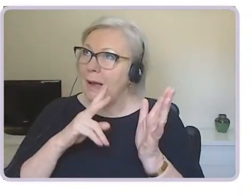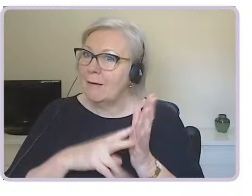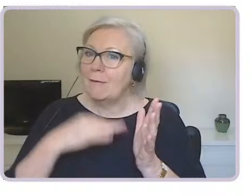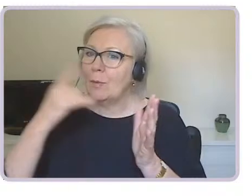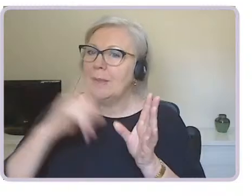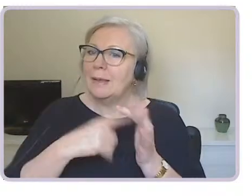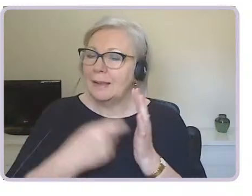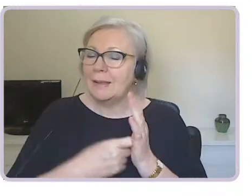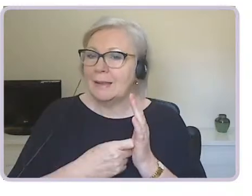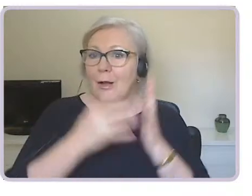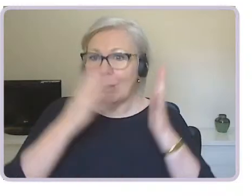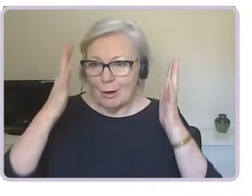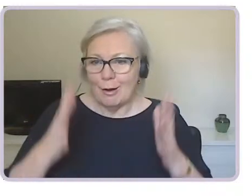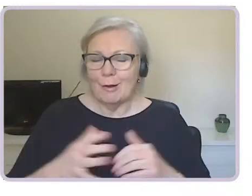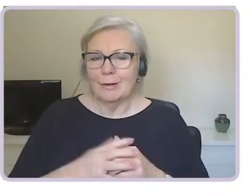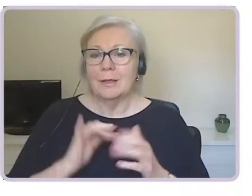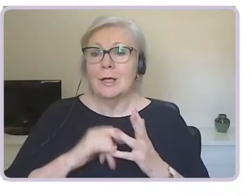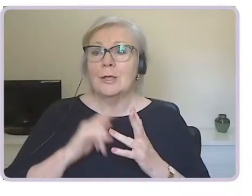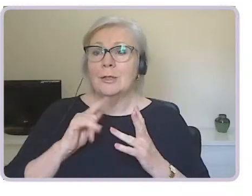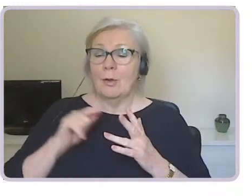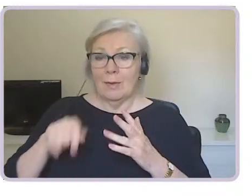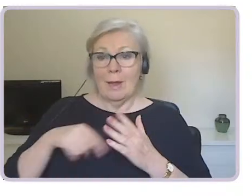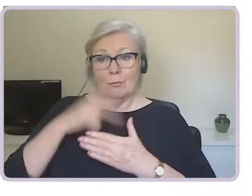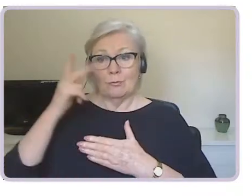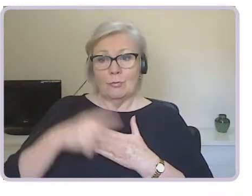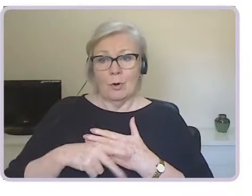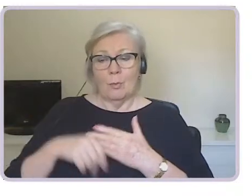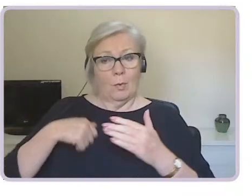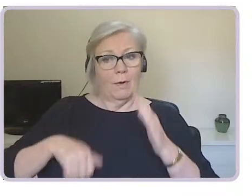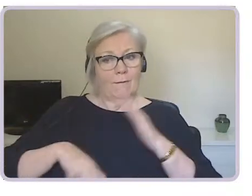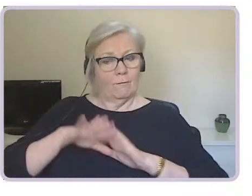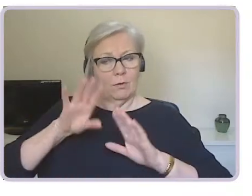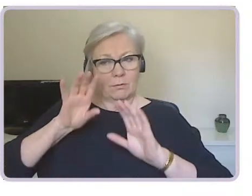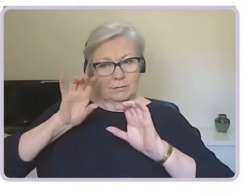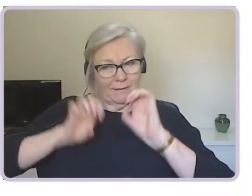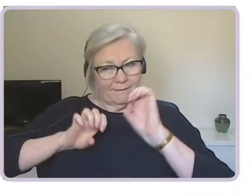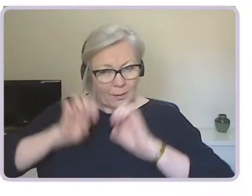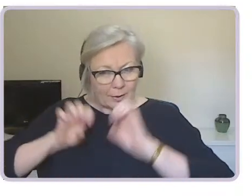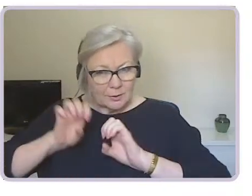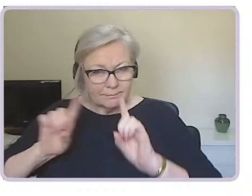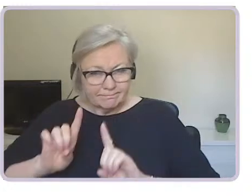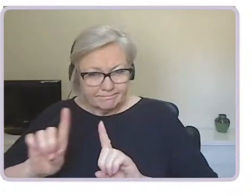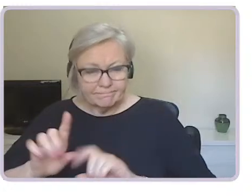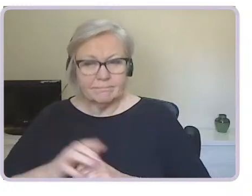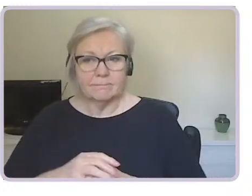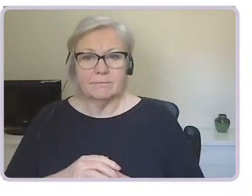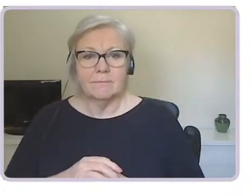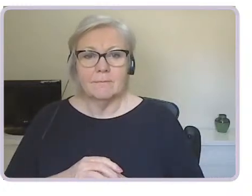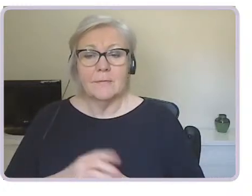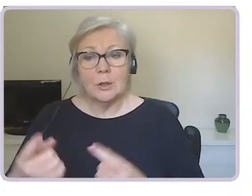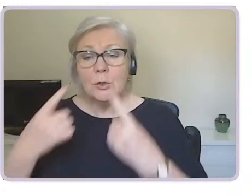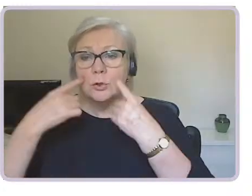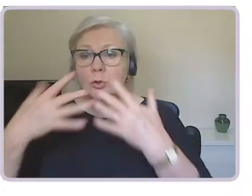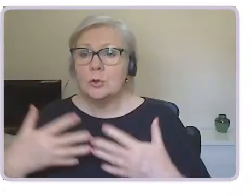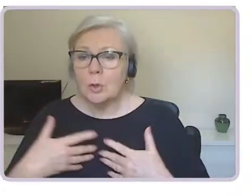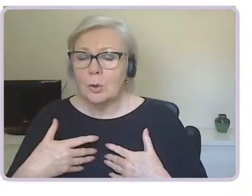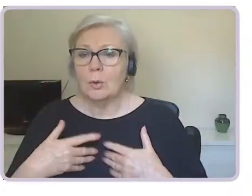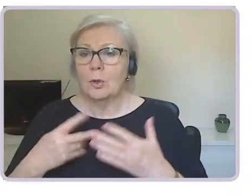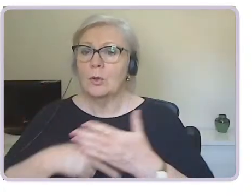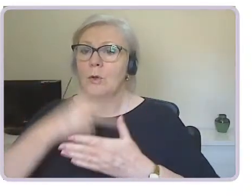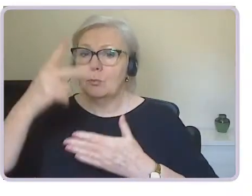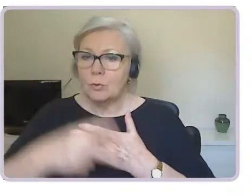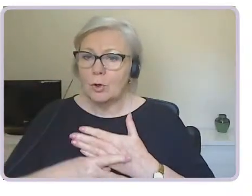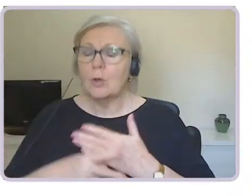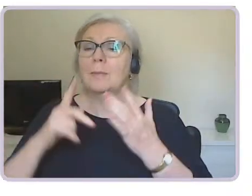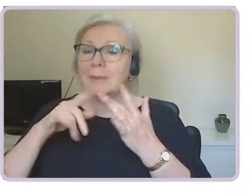This program has recently had a full evaluation. The evaluation highlighted that the program is largely